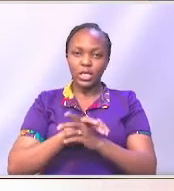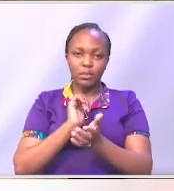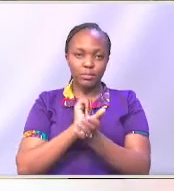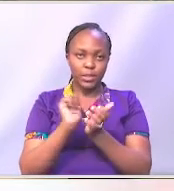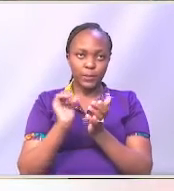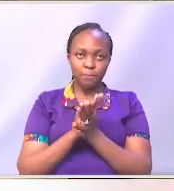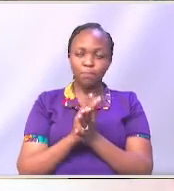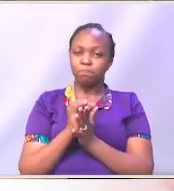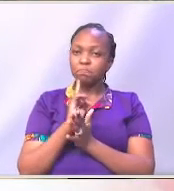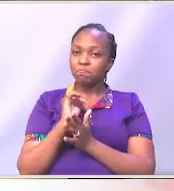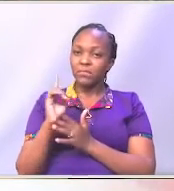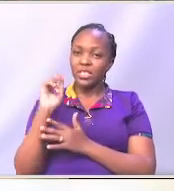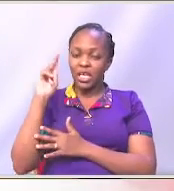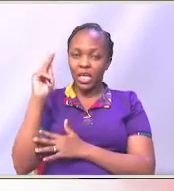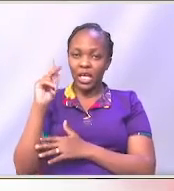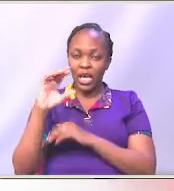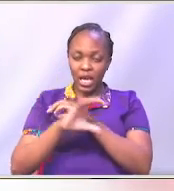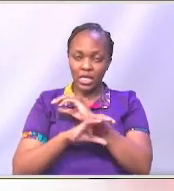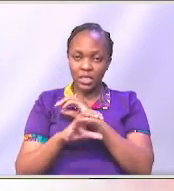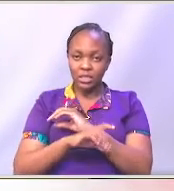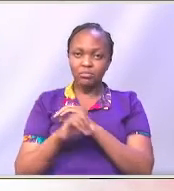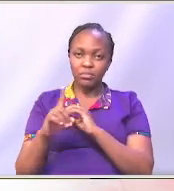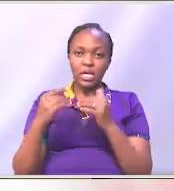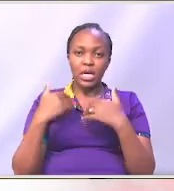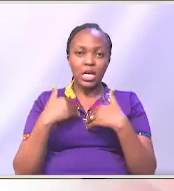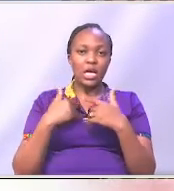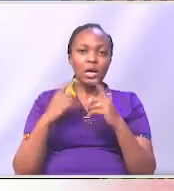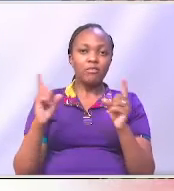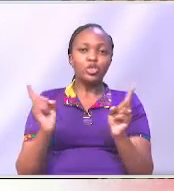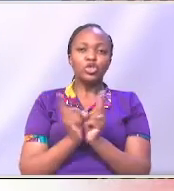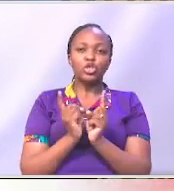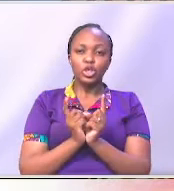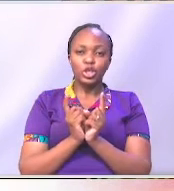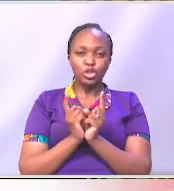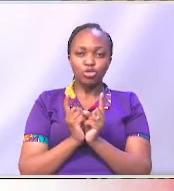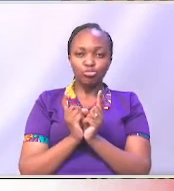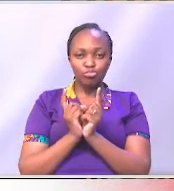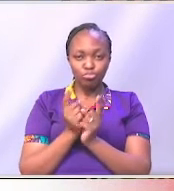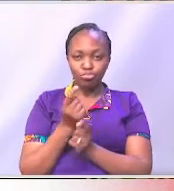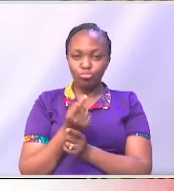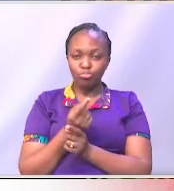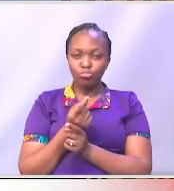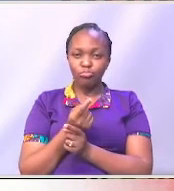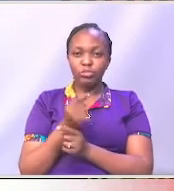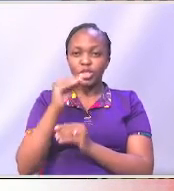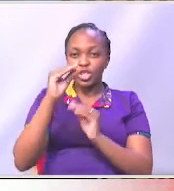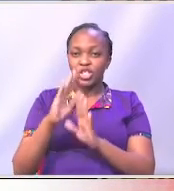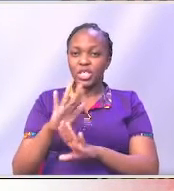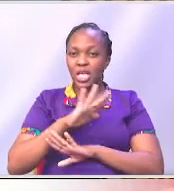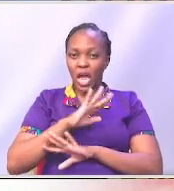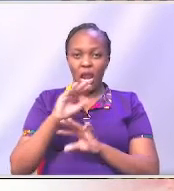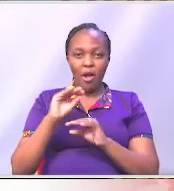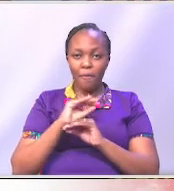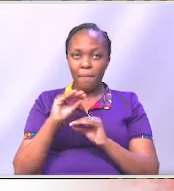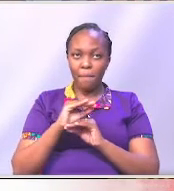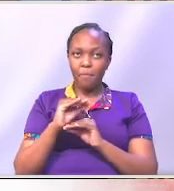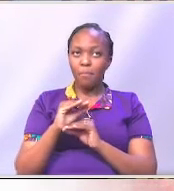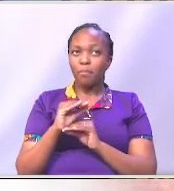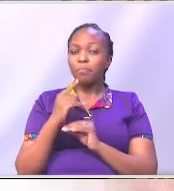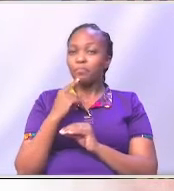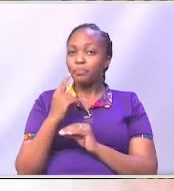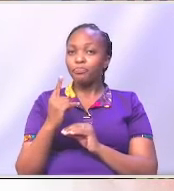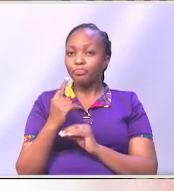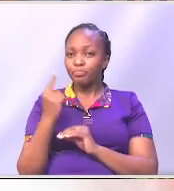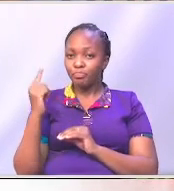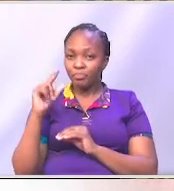country is facing a huge shortage of teachers due to inadequate funds, stating that the government can only afford to hire